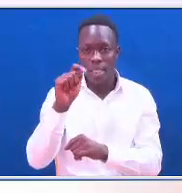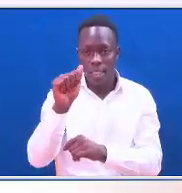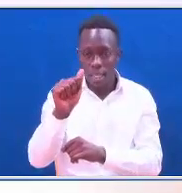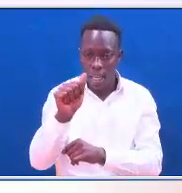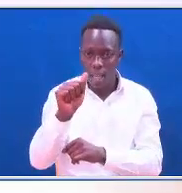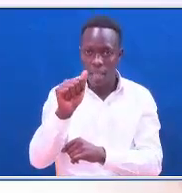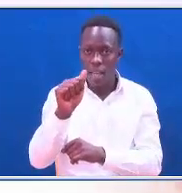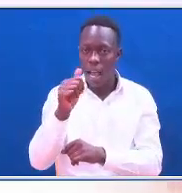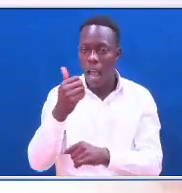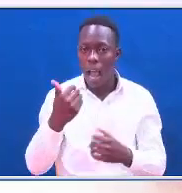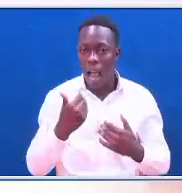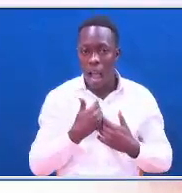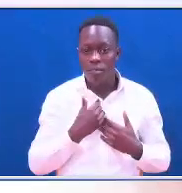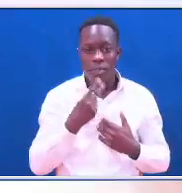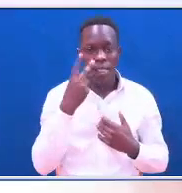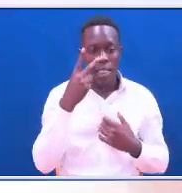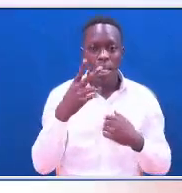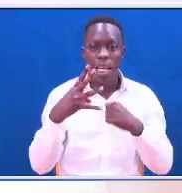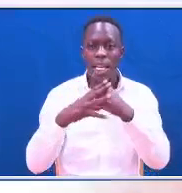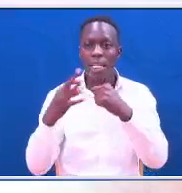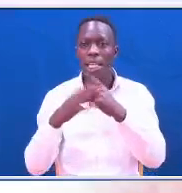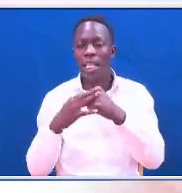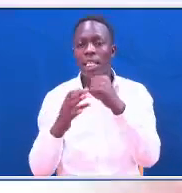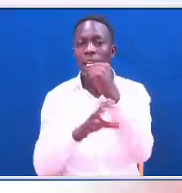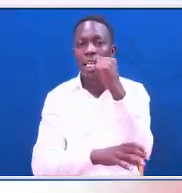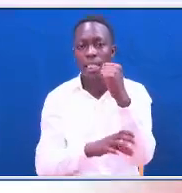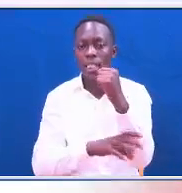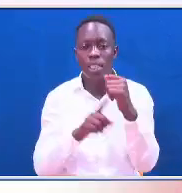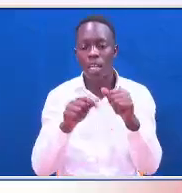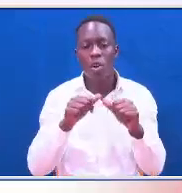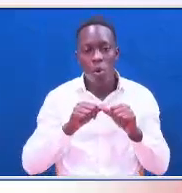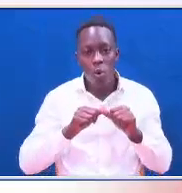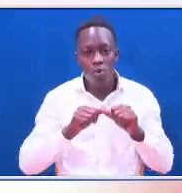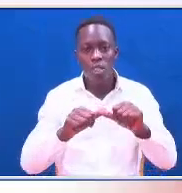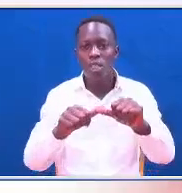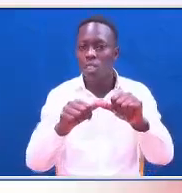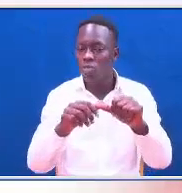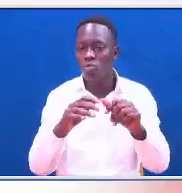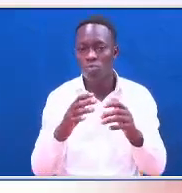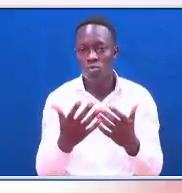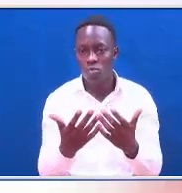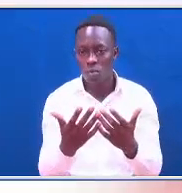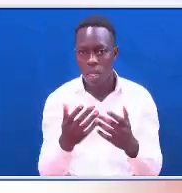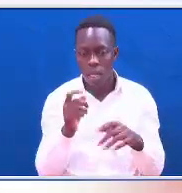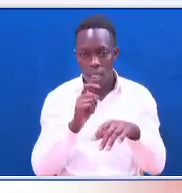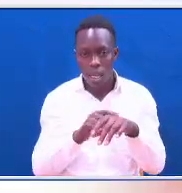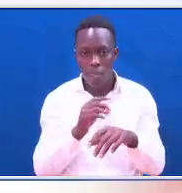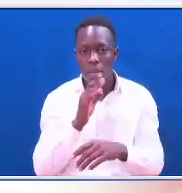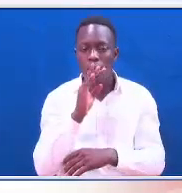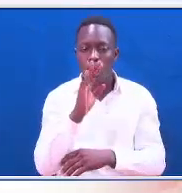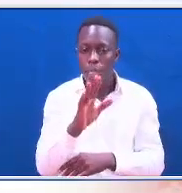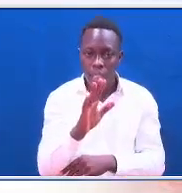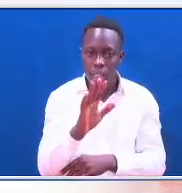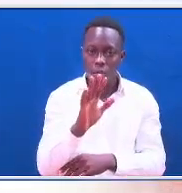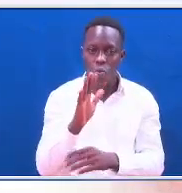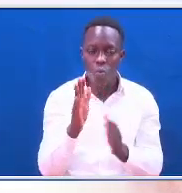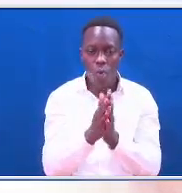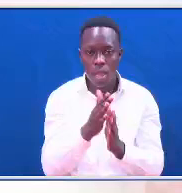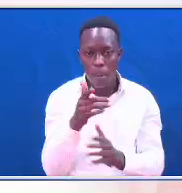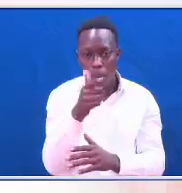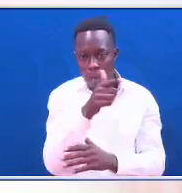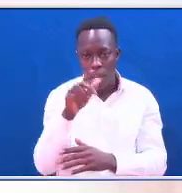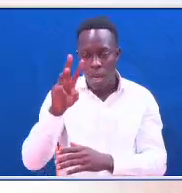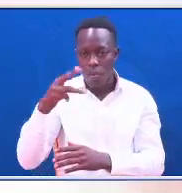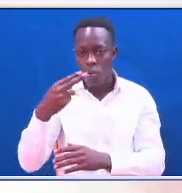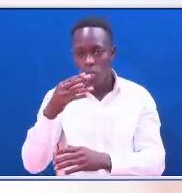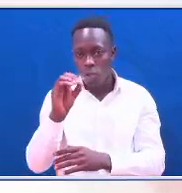in at least 98 countries and continues to evolve and mutate. Speaking during a media briefing, WHO